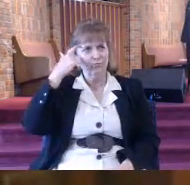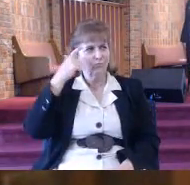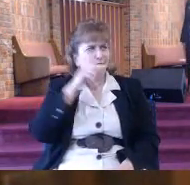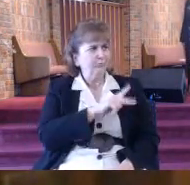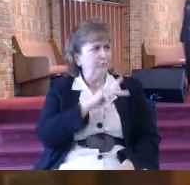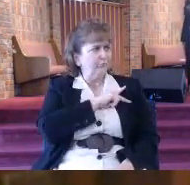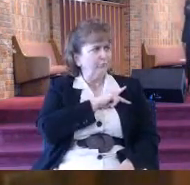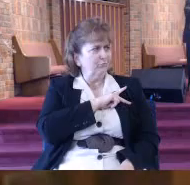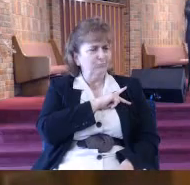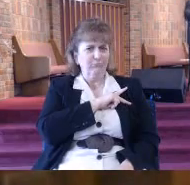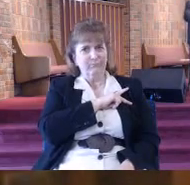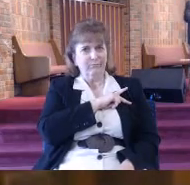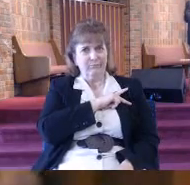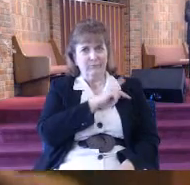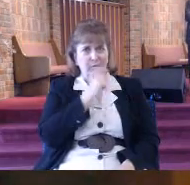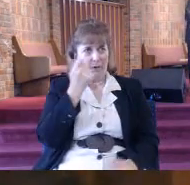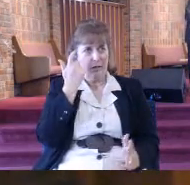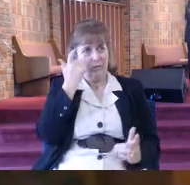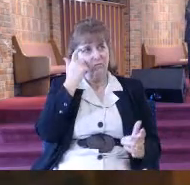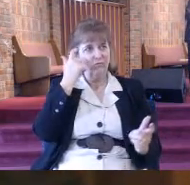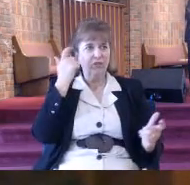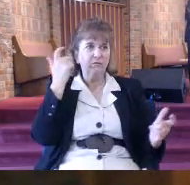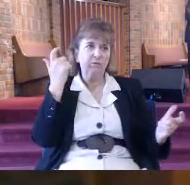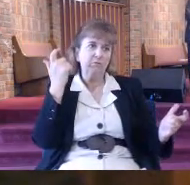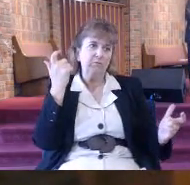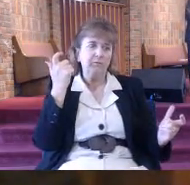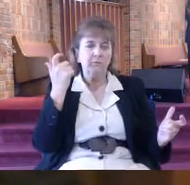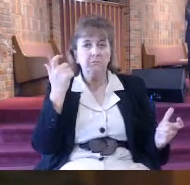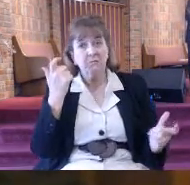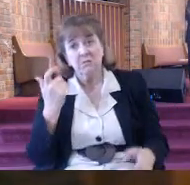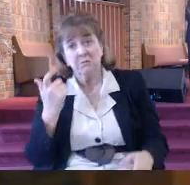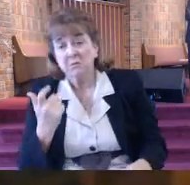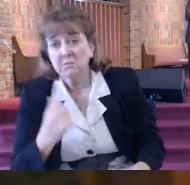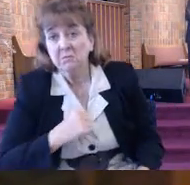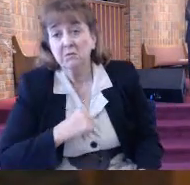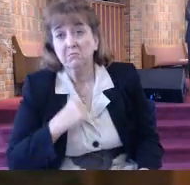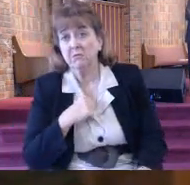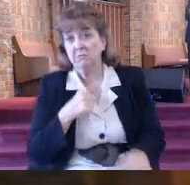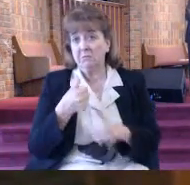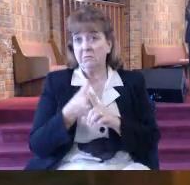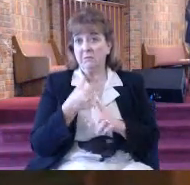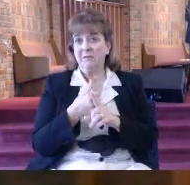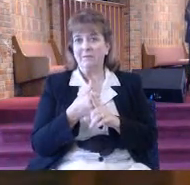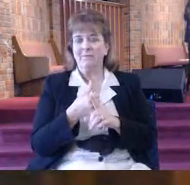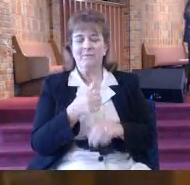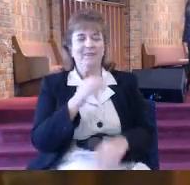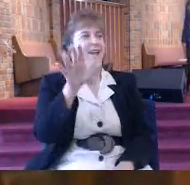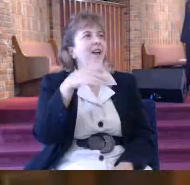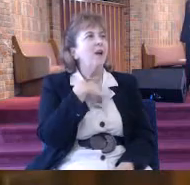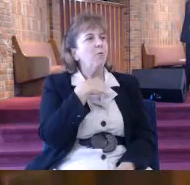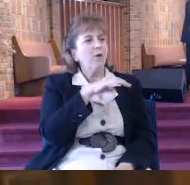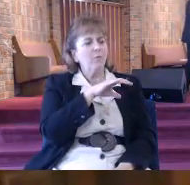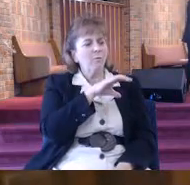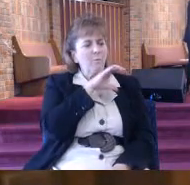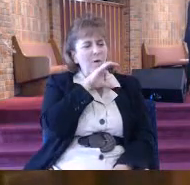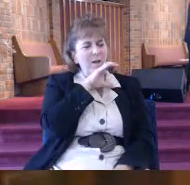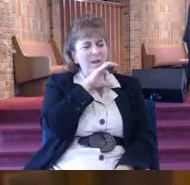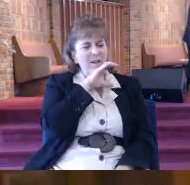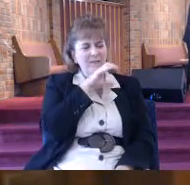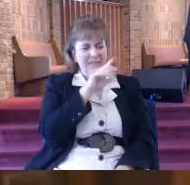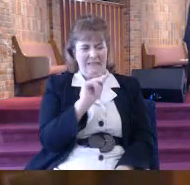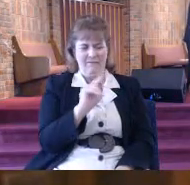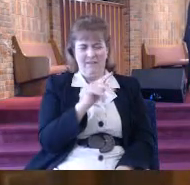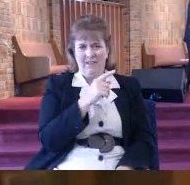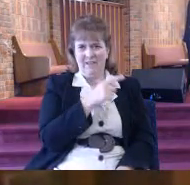become puffed up. They get arrogant. I was watching a